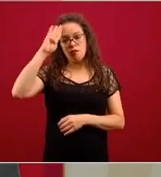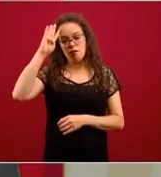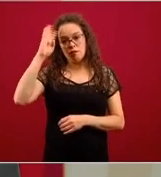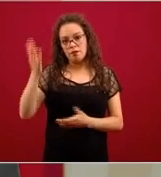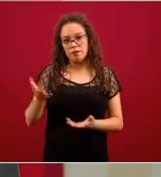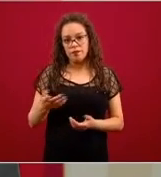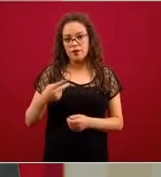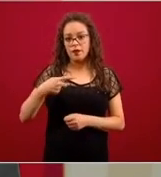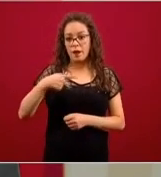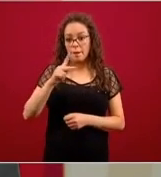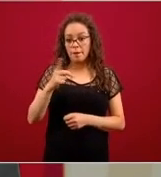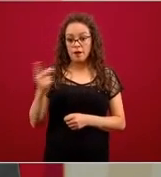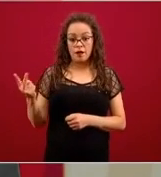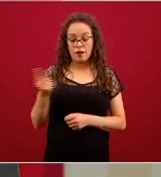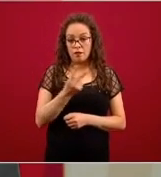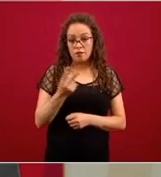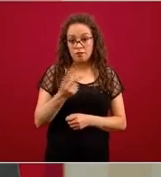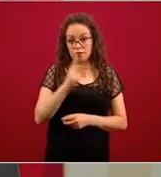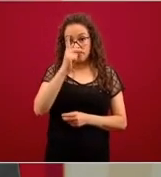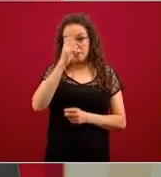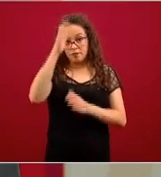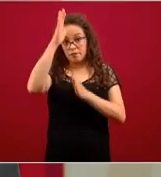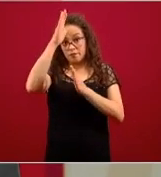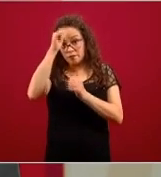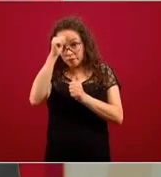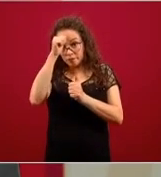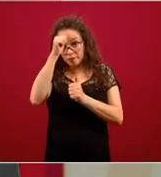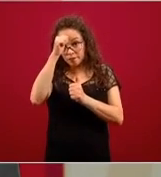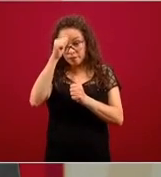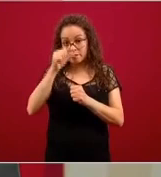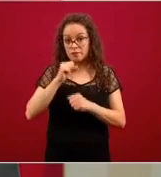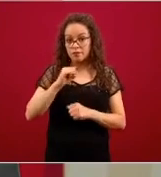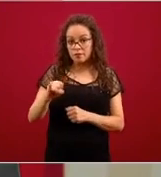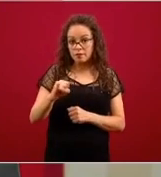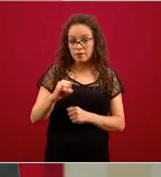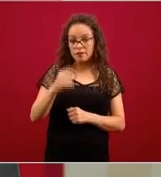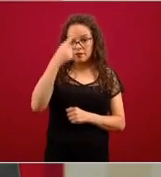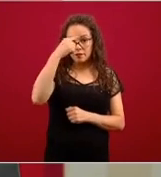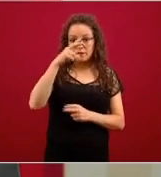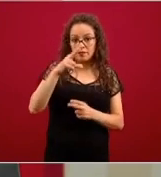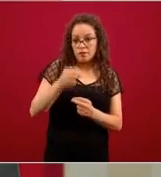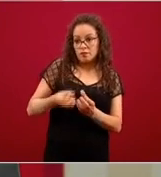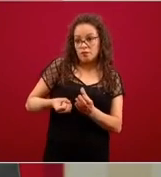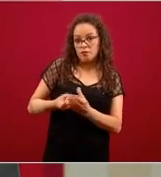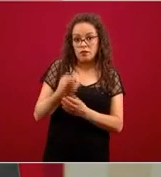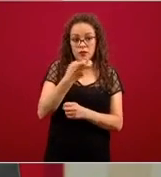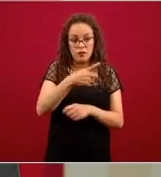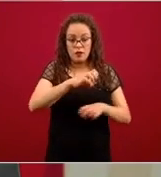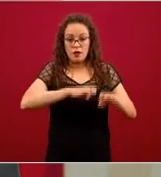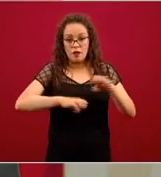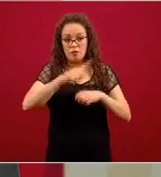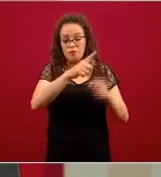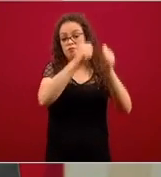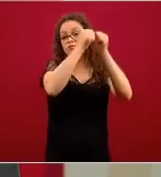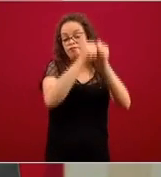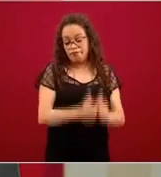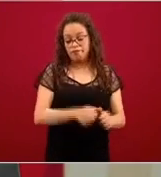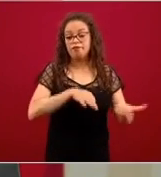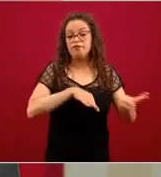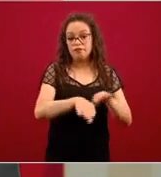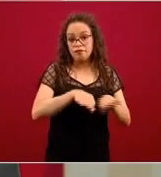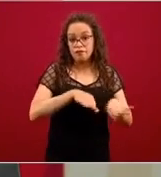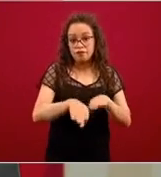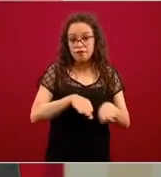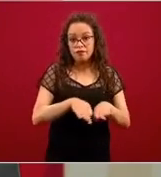scandalous. But if they are being coerced, if they're being made to be there, not allowed to leave